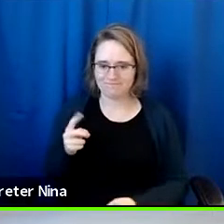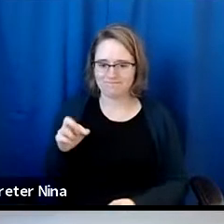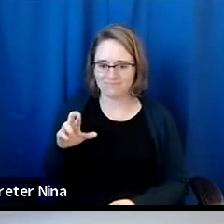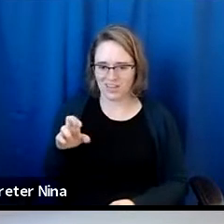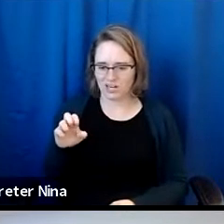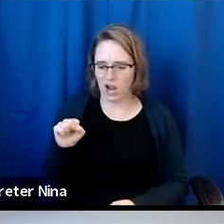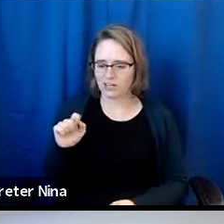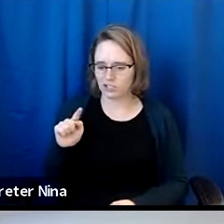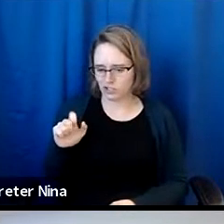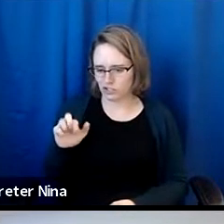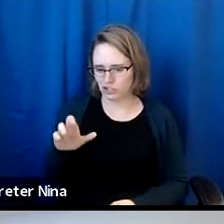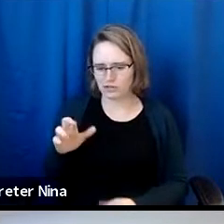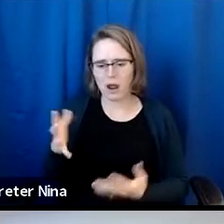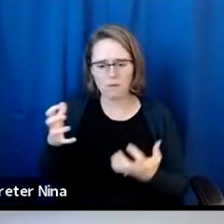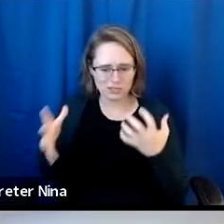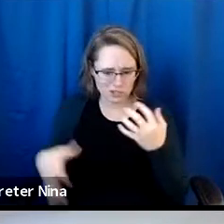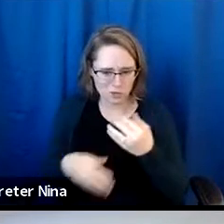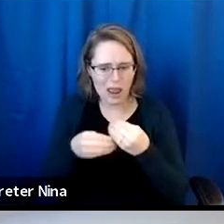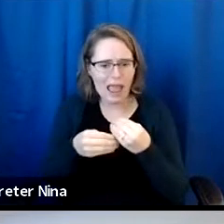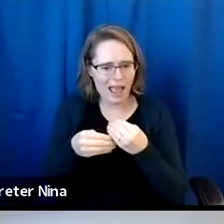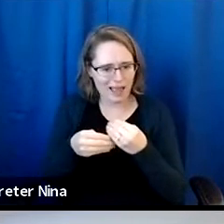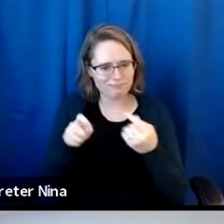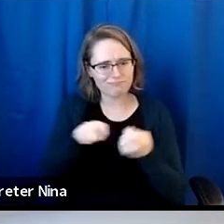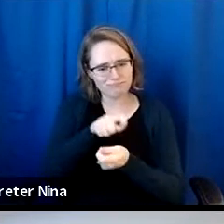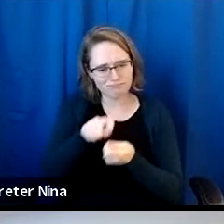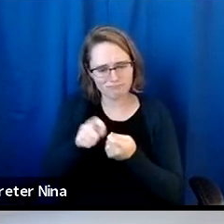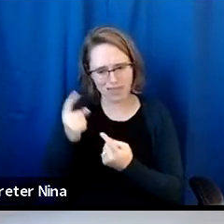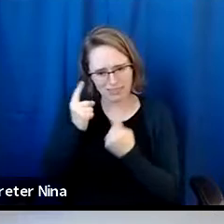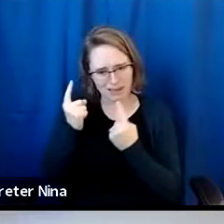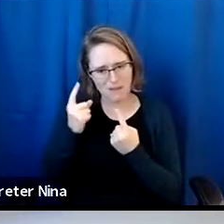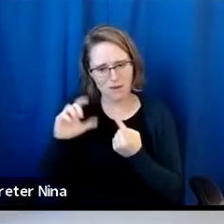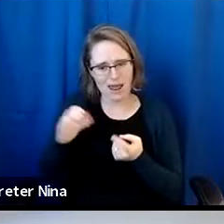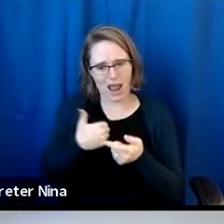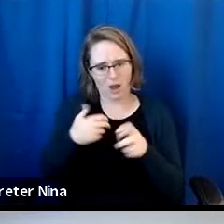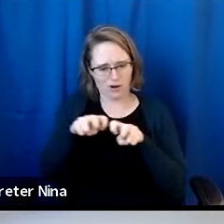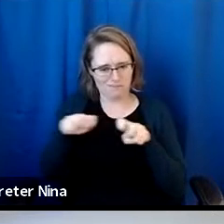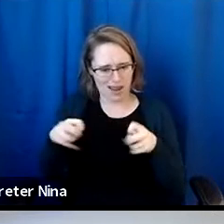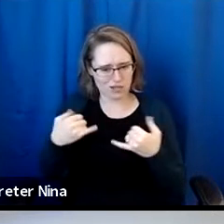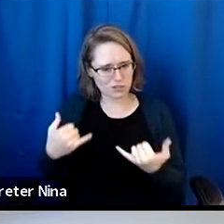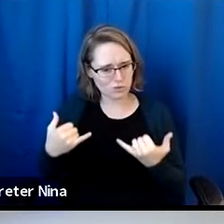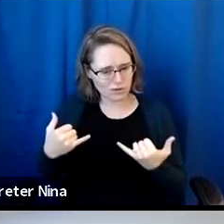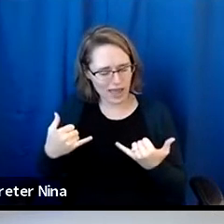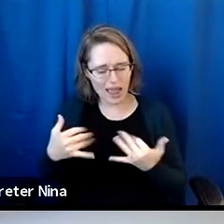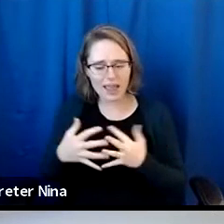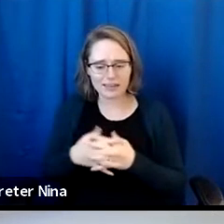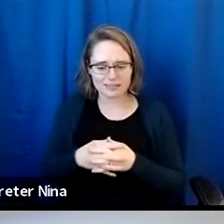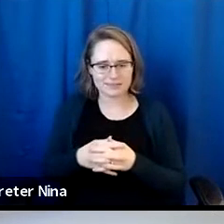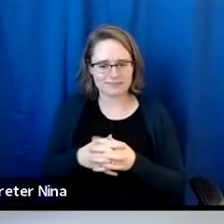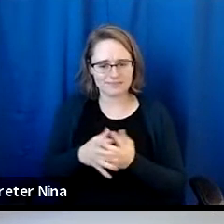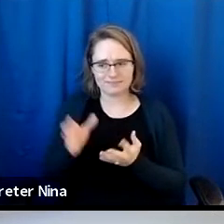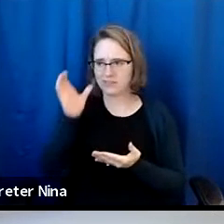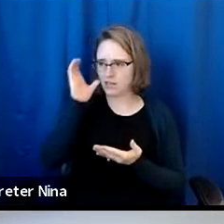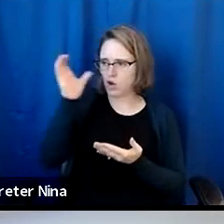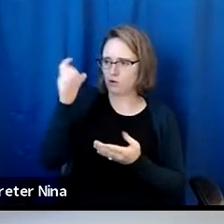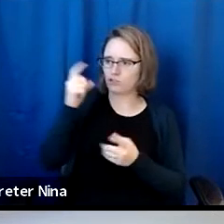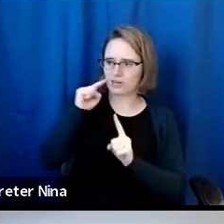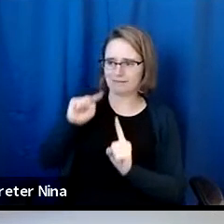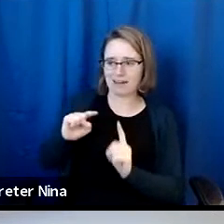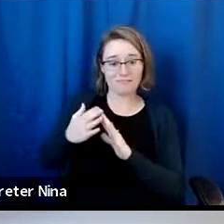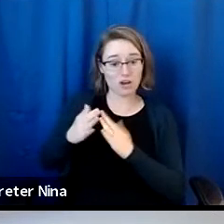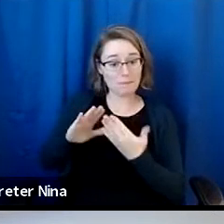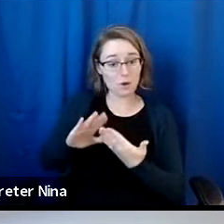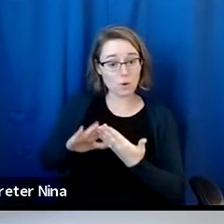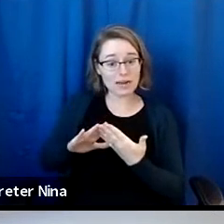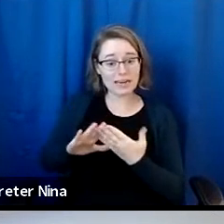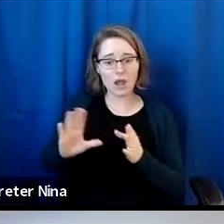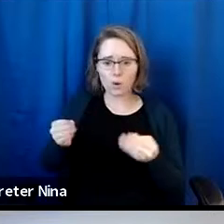I think I would add this other piece, particularly thinking of the panel that we have here, though, is this notion of community is so